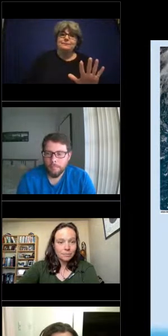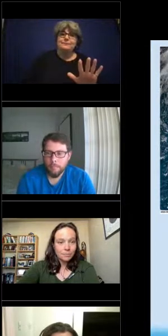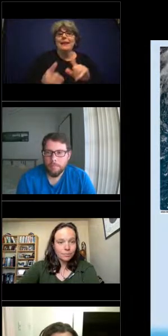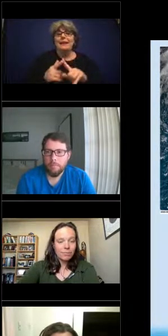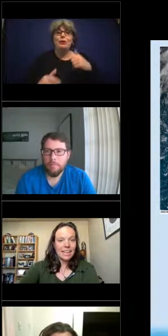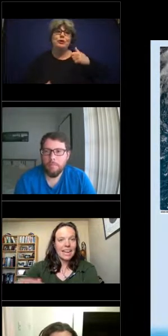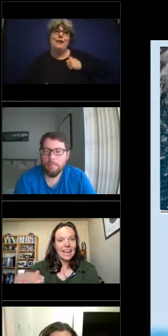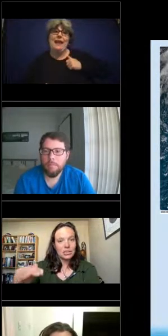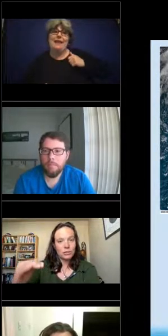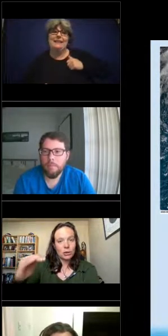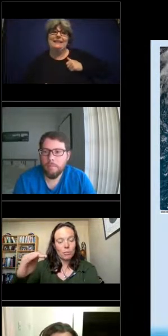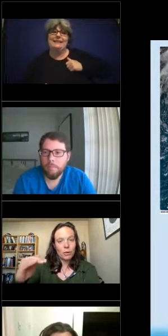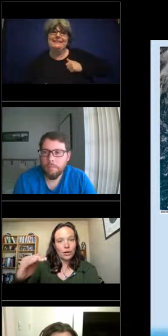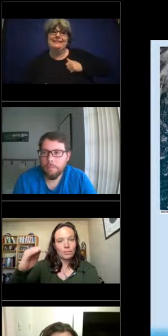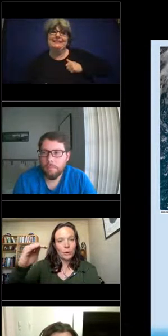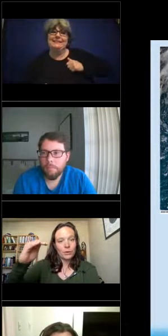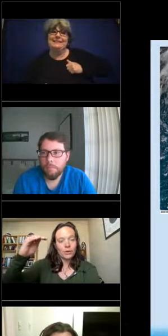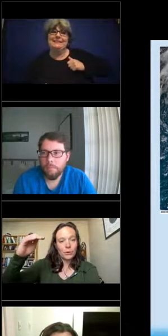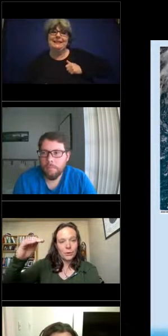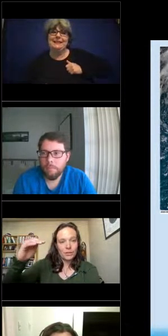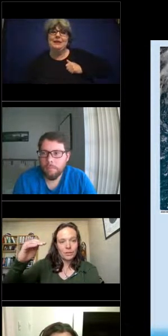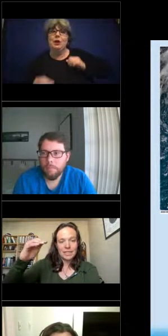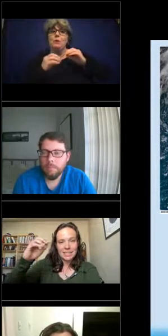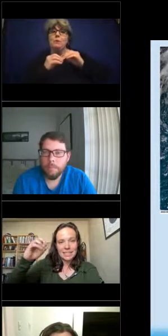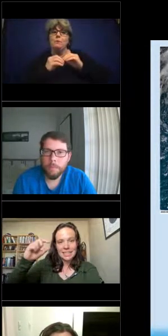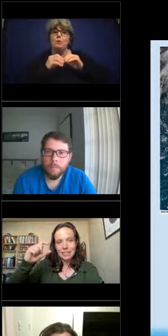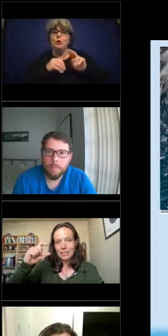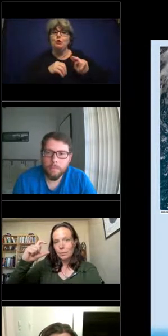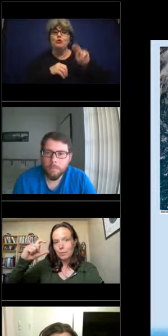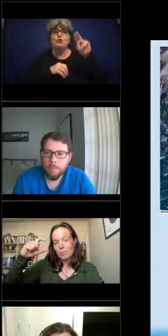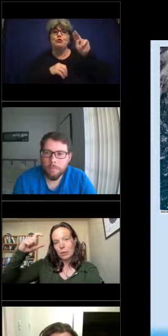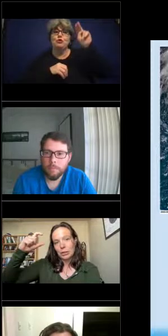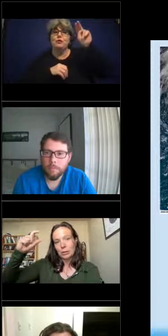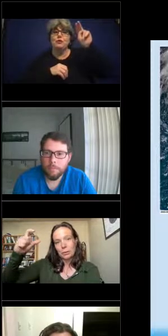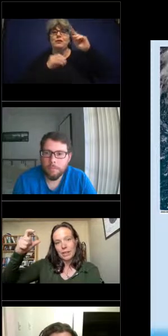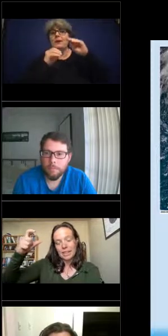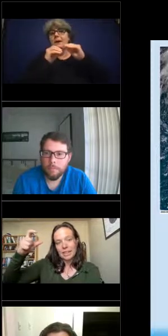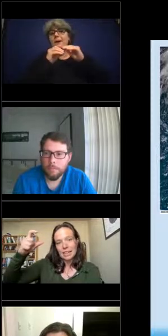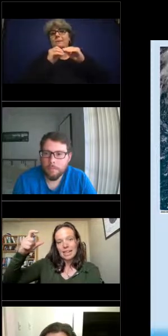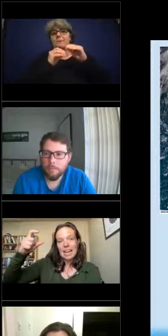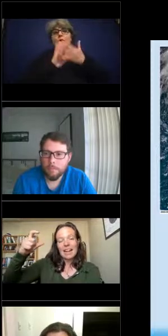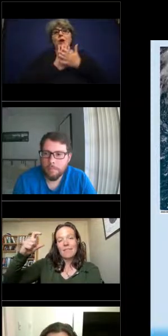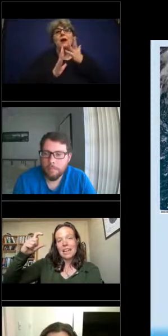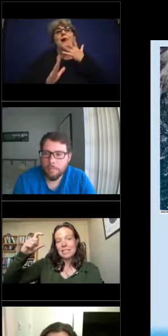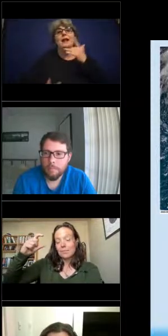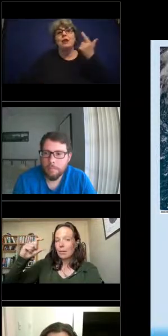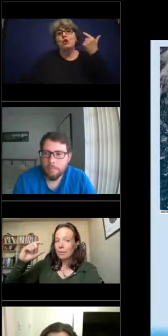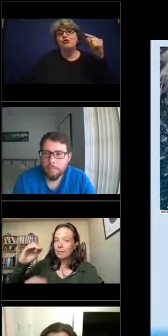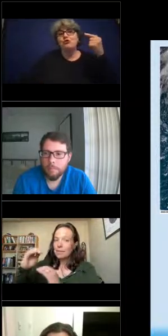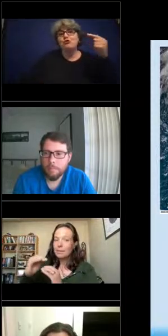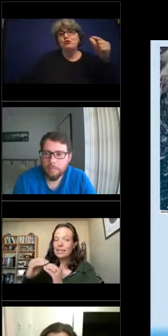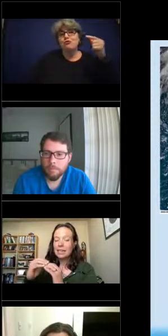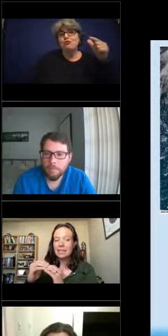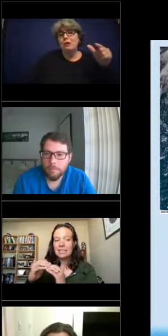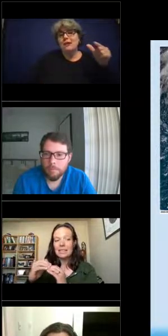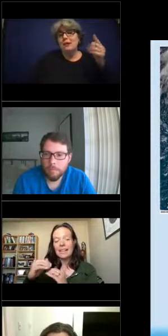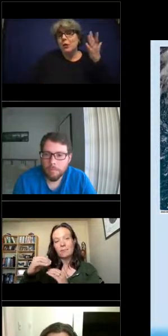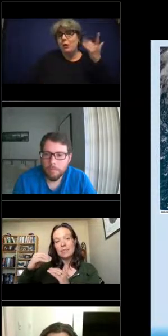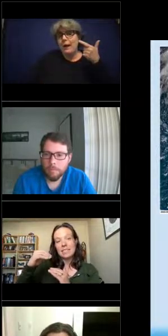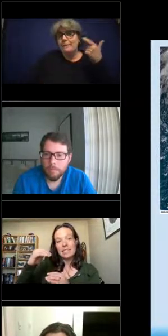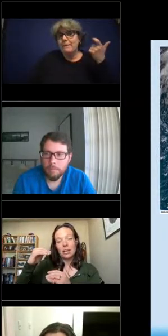Canada. And as you go more and more north, you can see a little bit more green. And that is probably